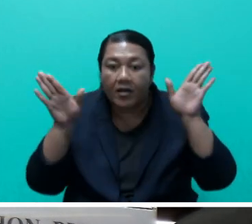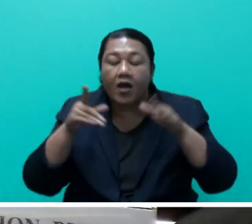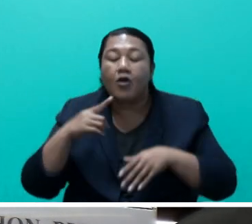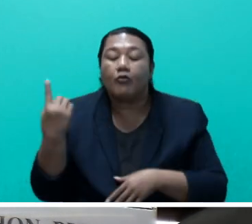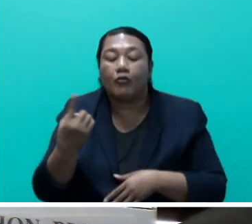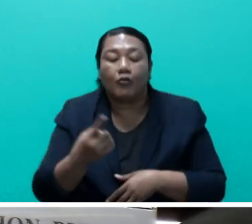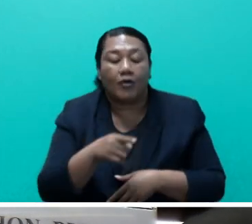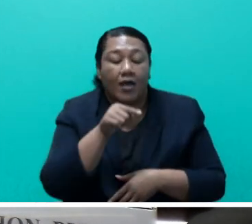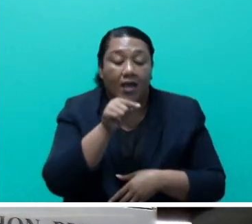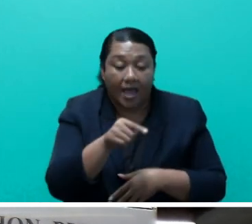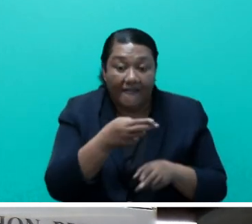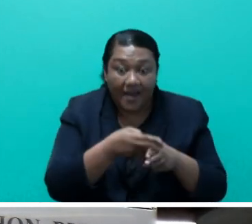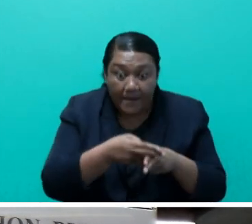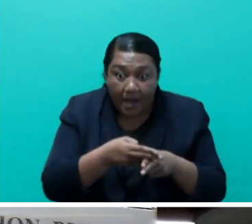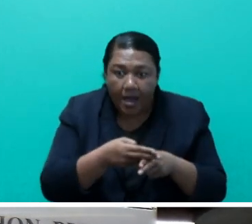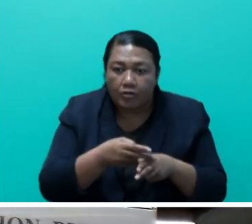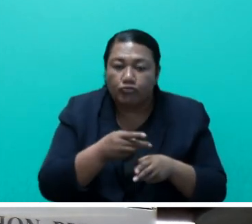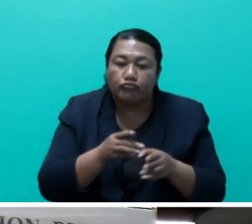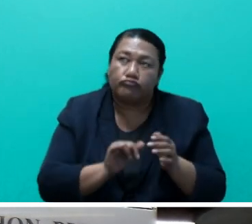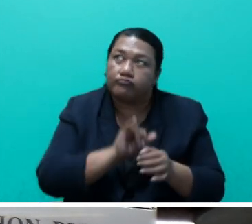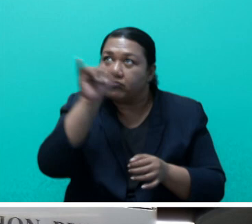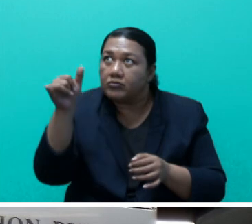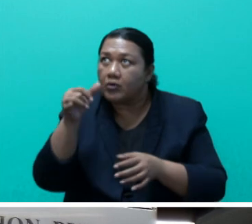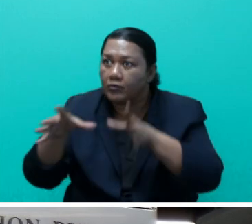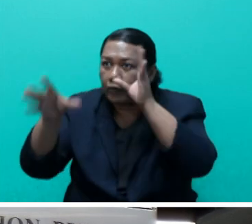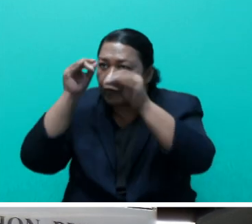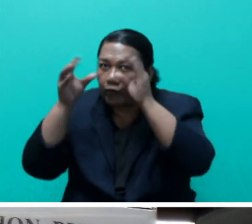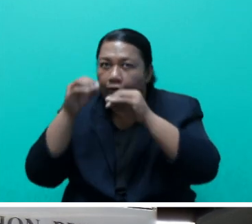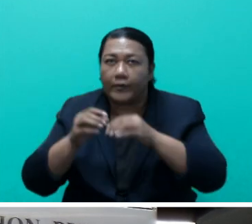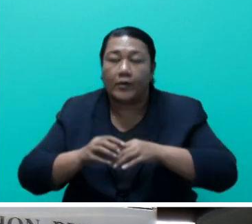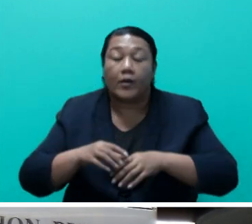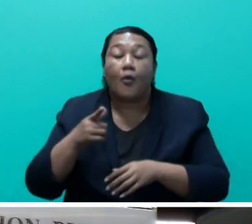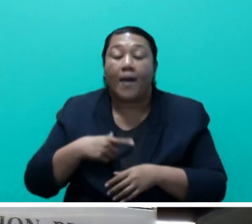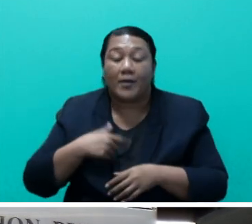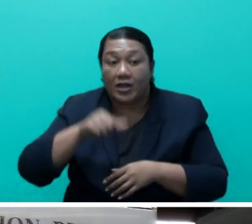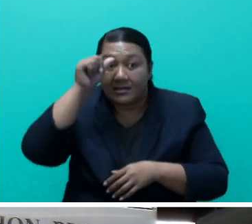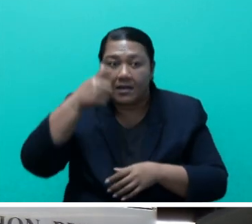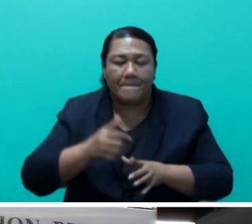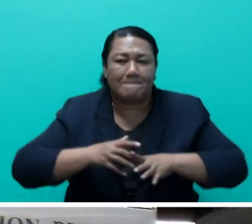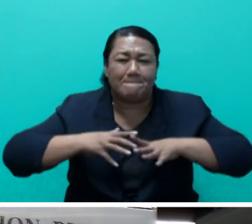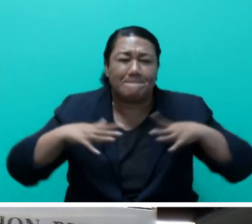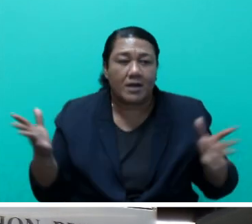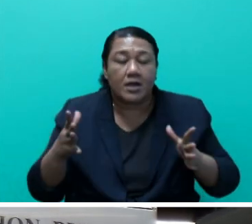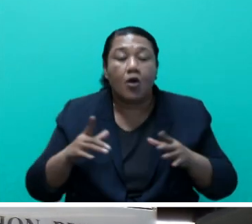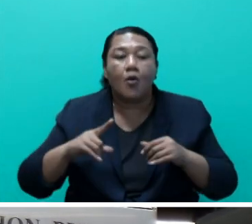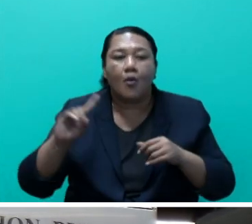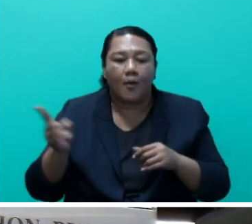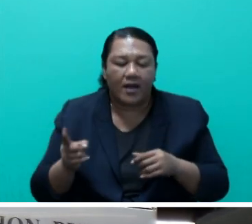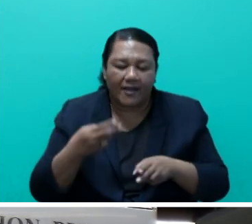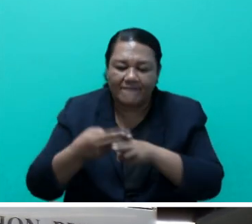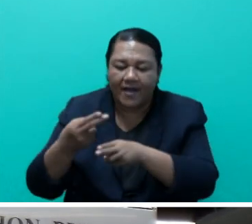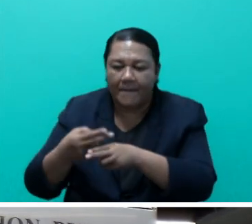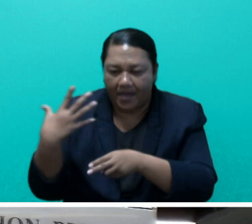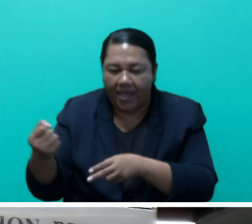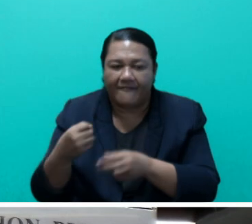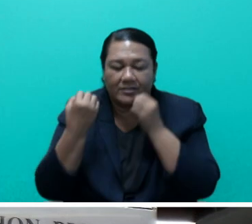especially India, as one of the largest producer of sugarcane. As we say, seeing is believing. Therefore, such